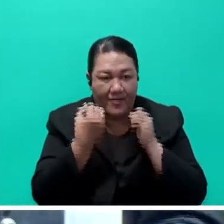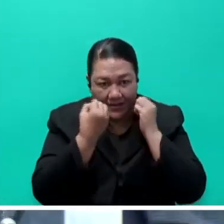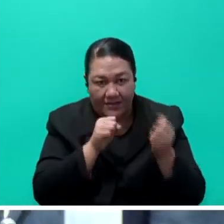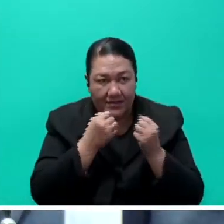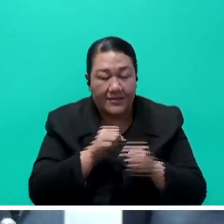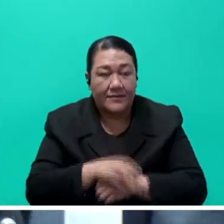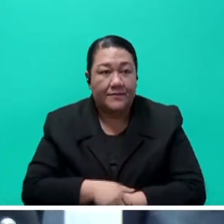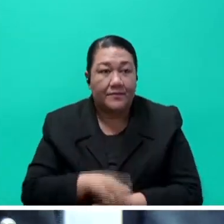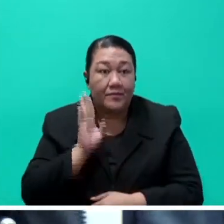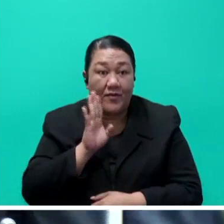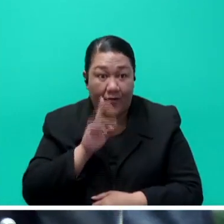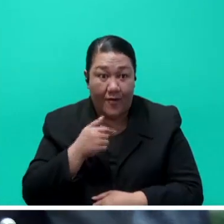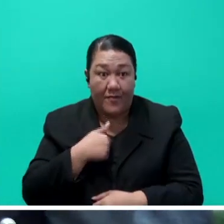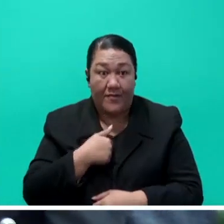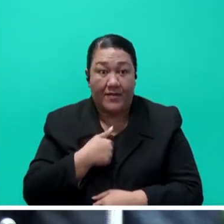Mr. Speaker,